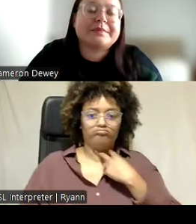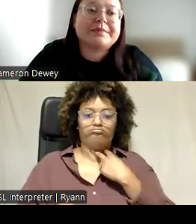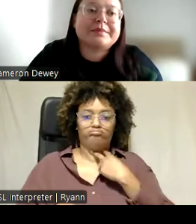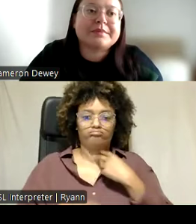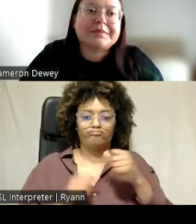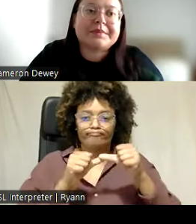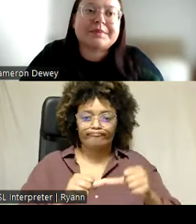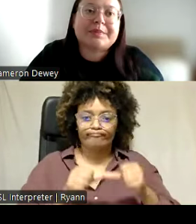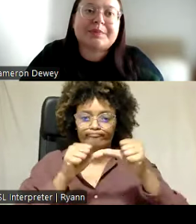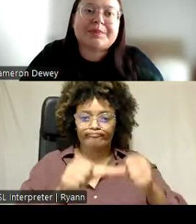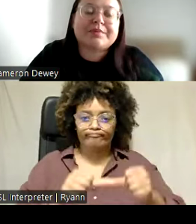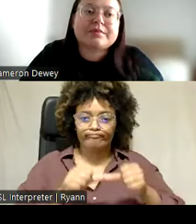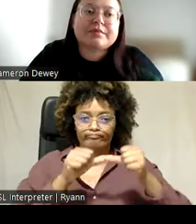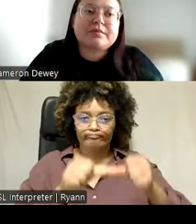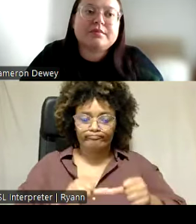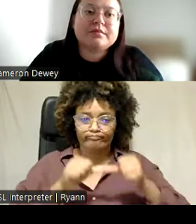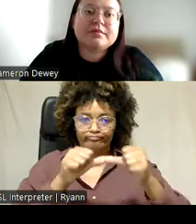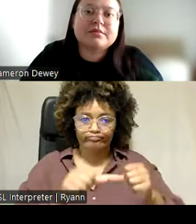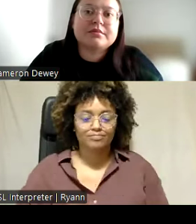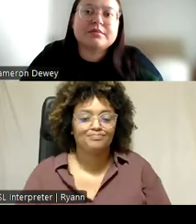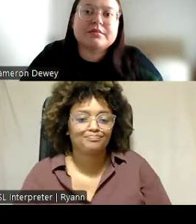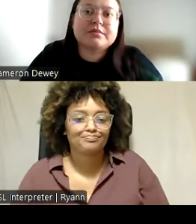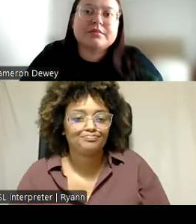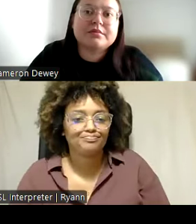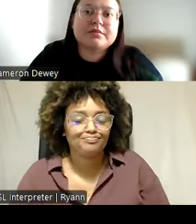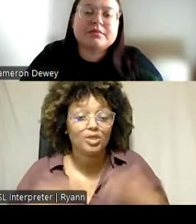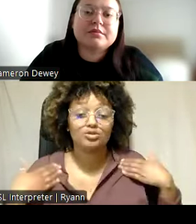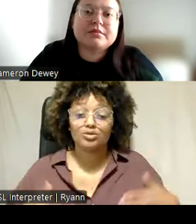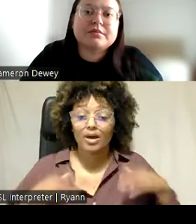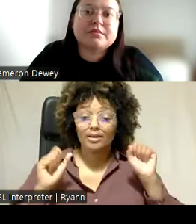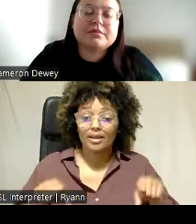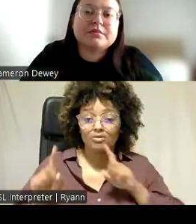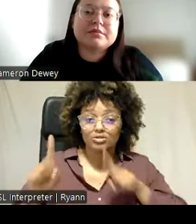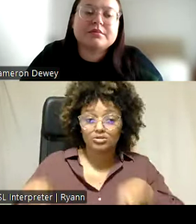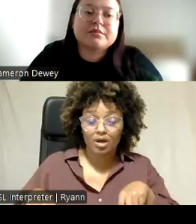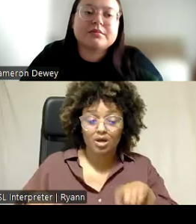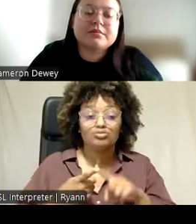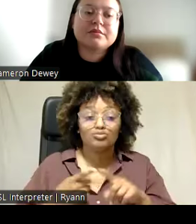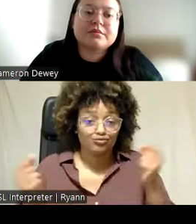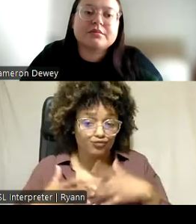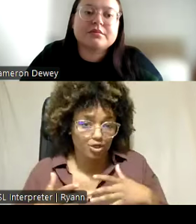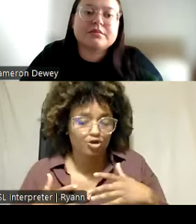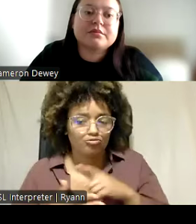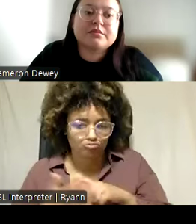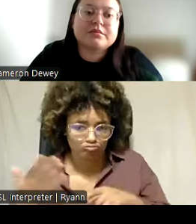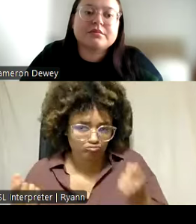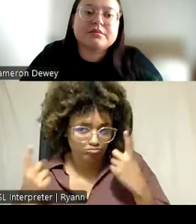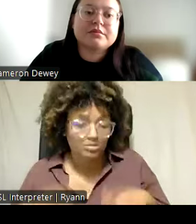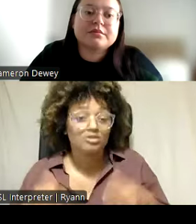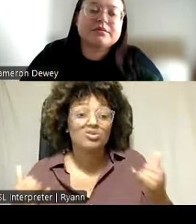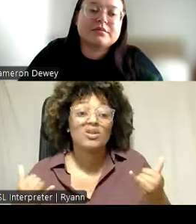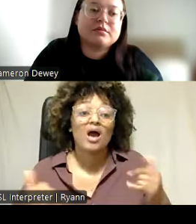So now, after looking at the different ways the body can respond to fear, we can now discuss tonic immobility a little bit more in